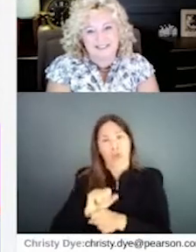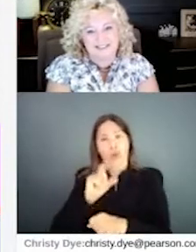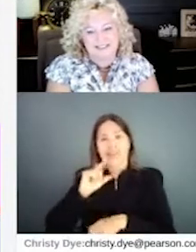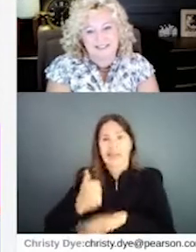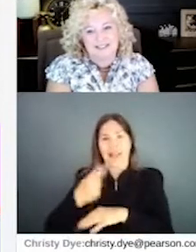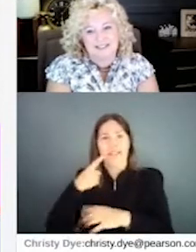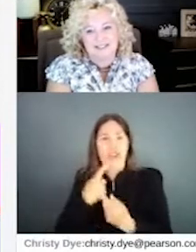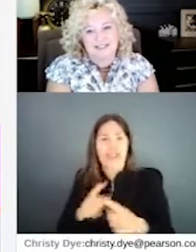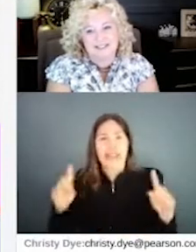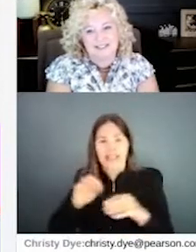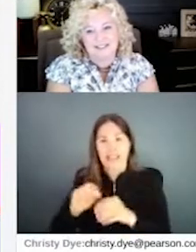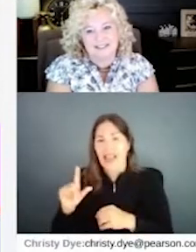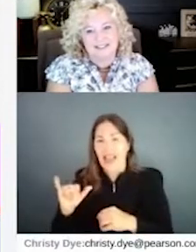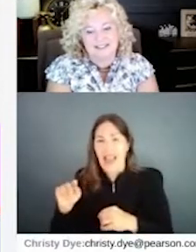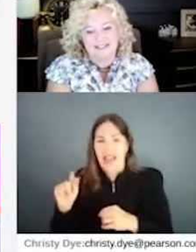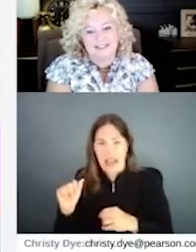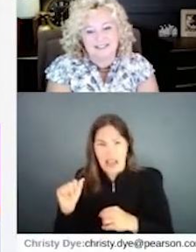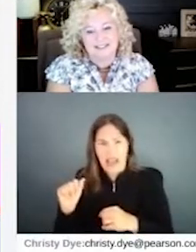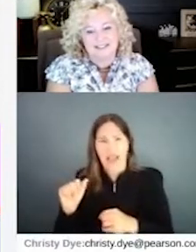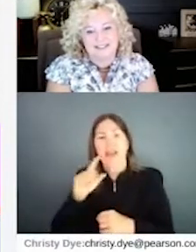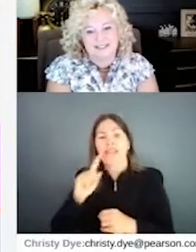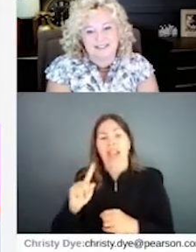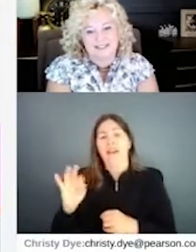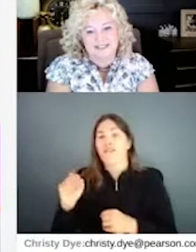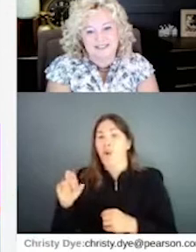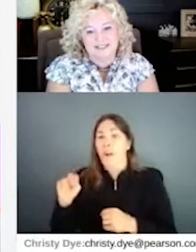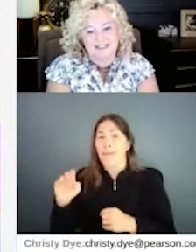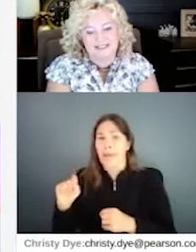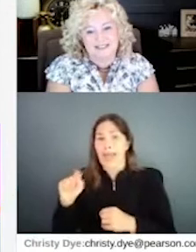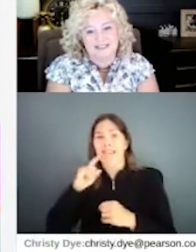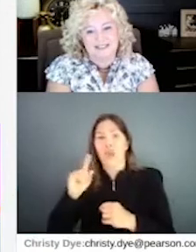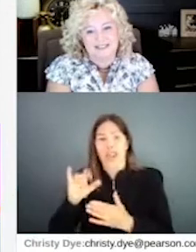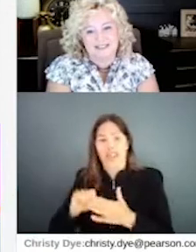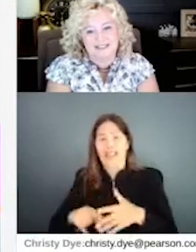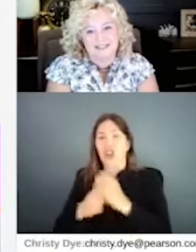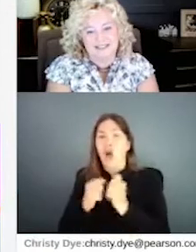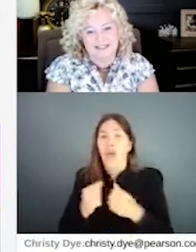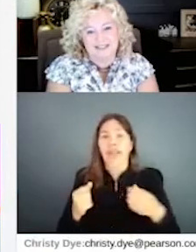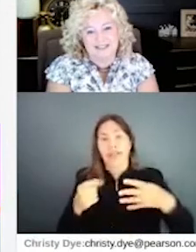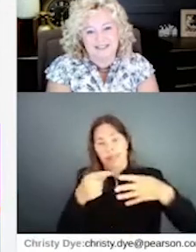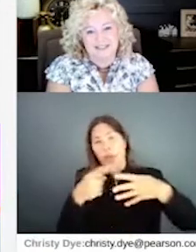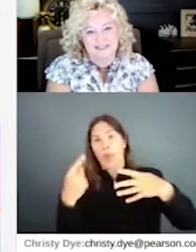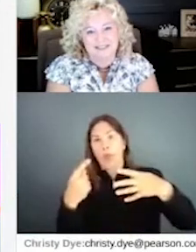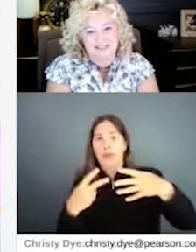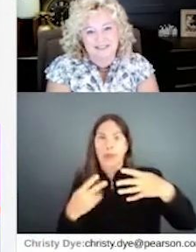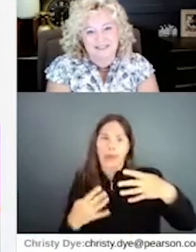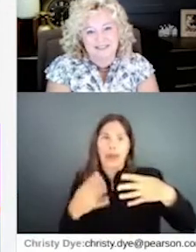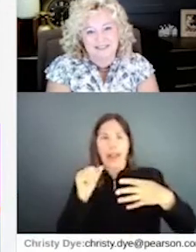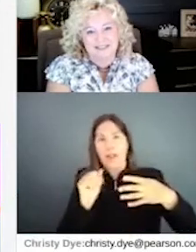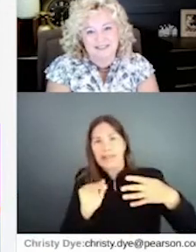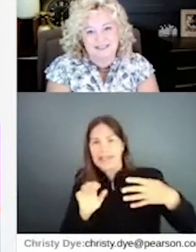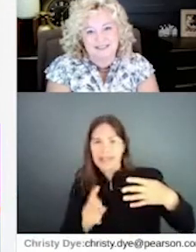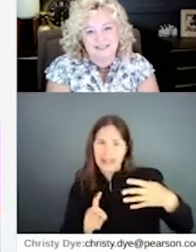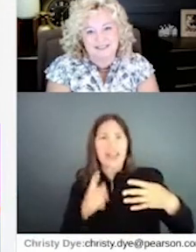in LIDA is still very much there. The format of the exam, where we start with multiple choice questions and we transition to projects, that